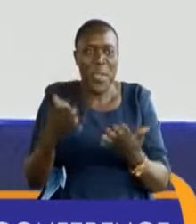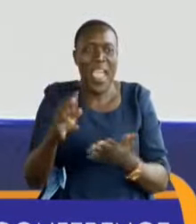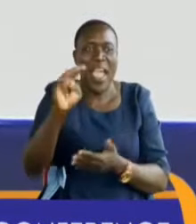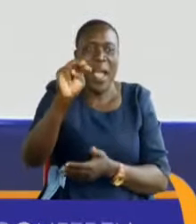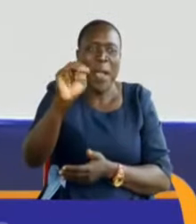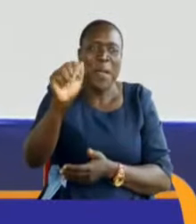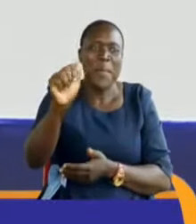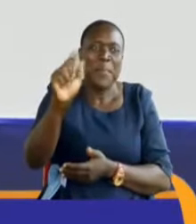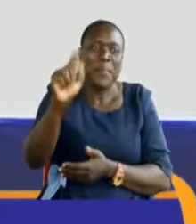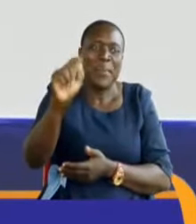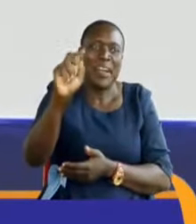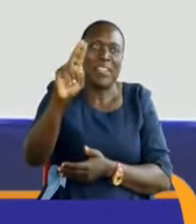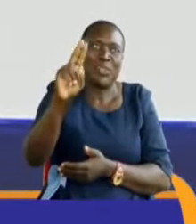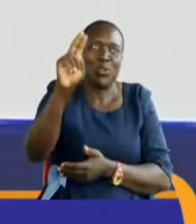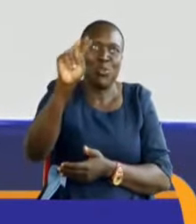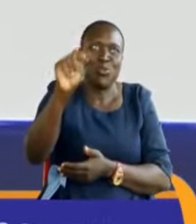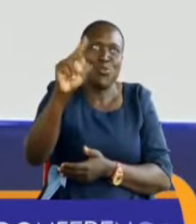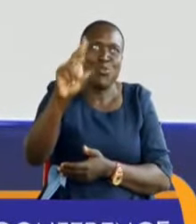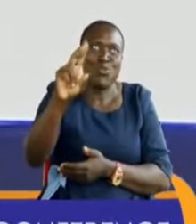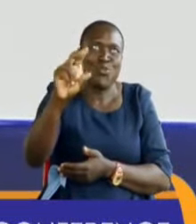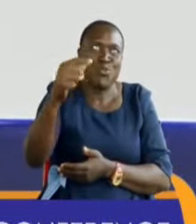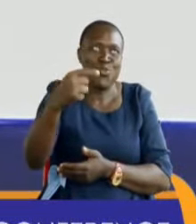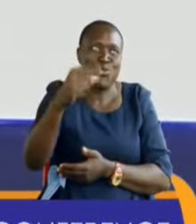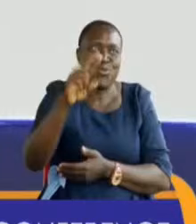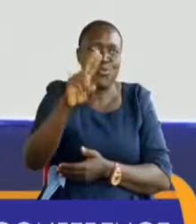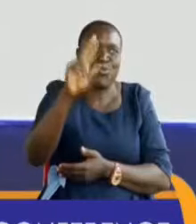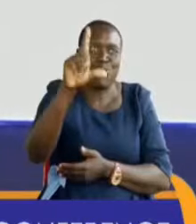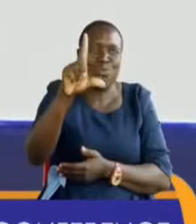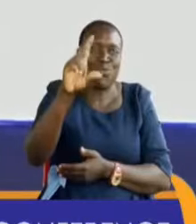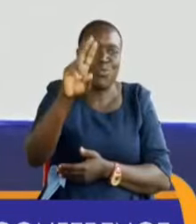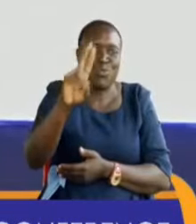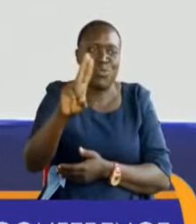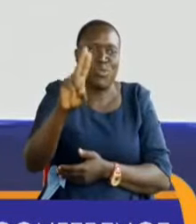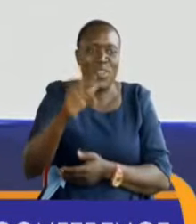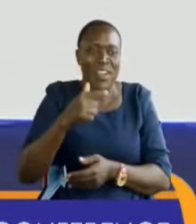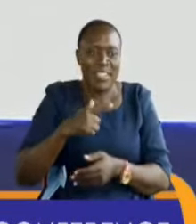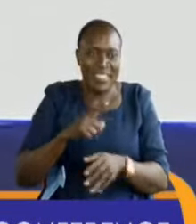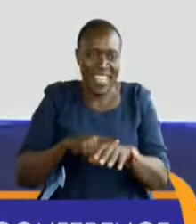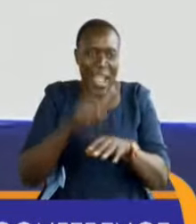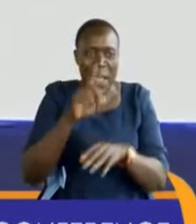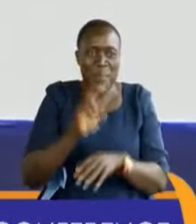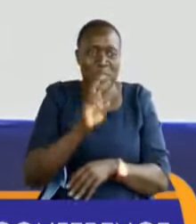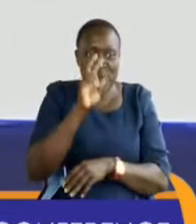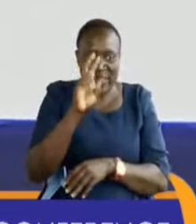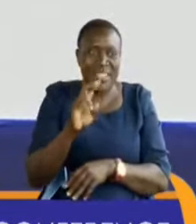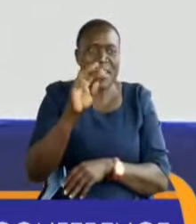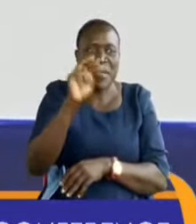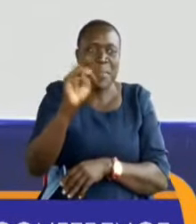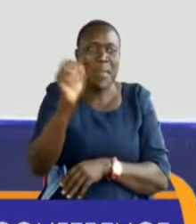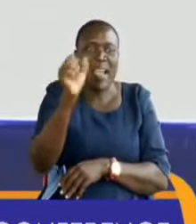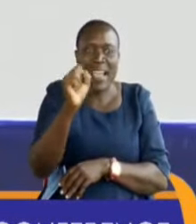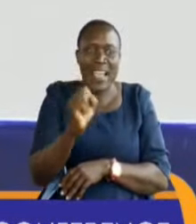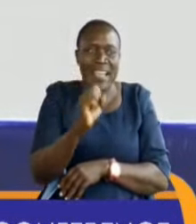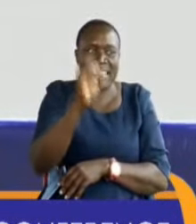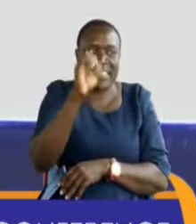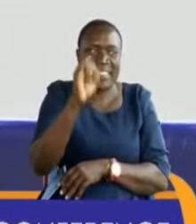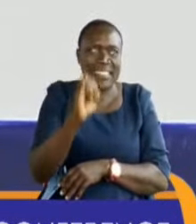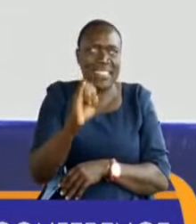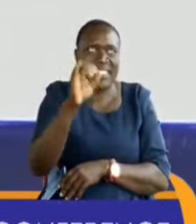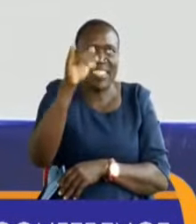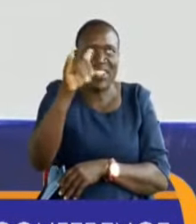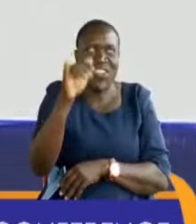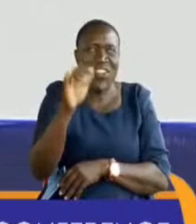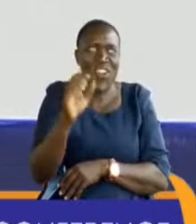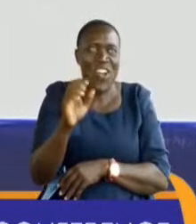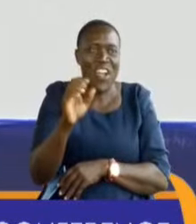Yeah, wherever you see the Honorable Stephen Kalonzo Musyoka, you must see the Honorable Stephen Mule somewhere behind there.